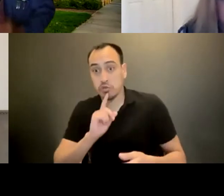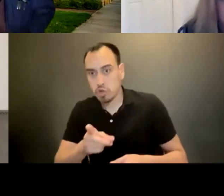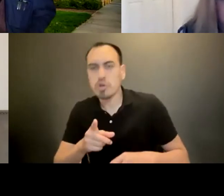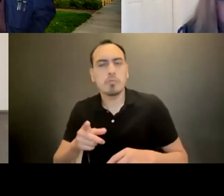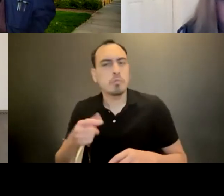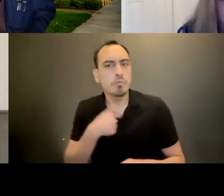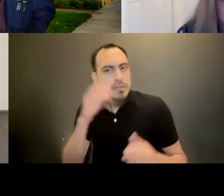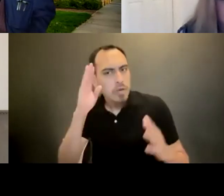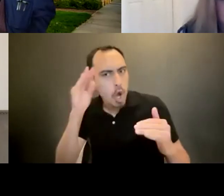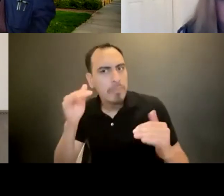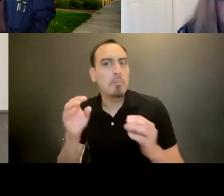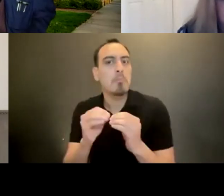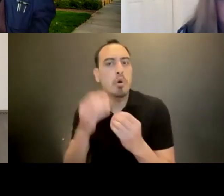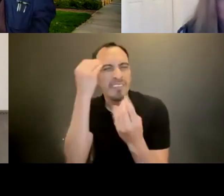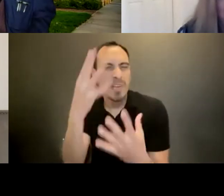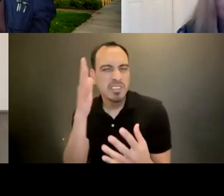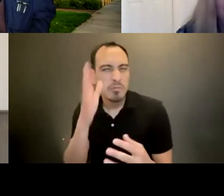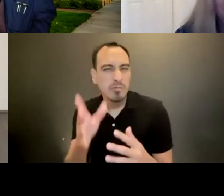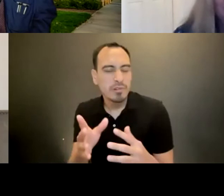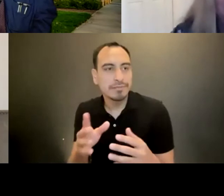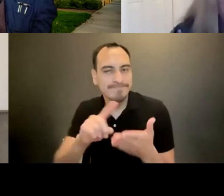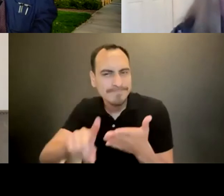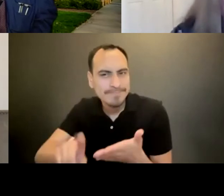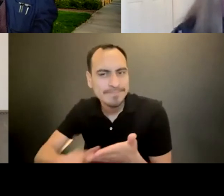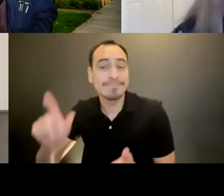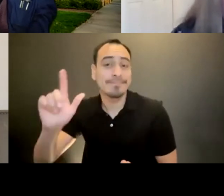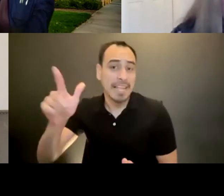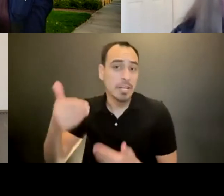time goes on. I'll stop talking.